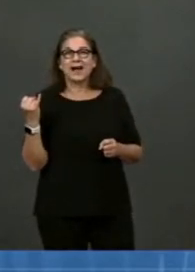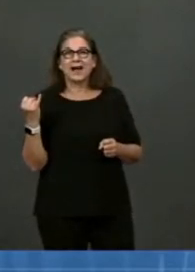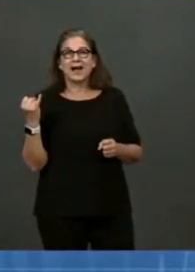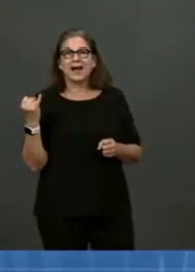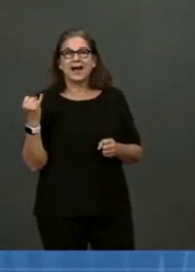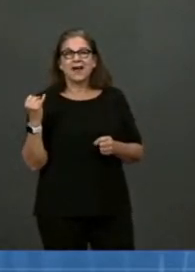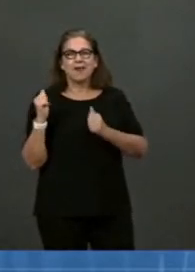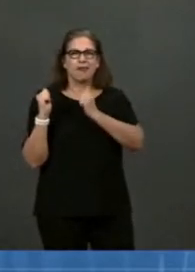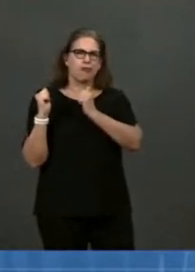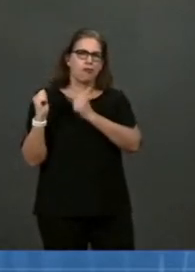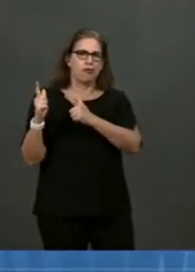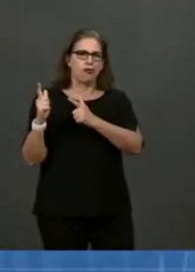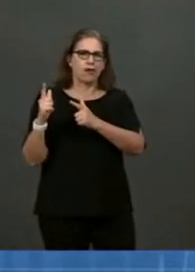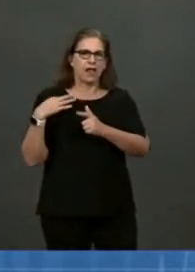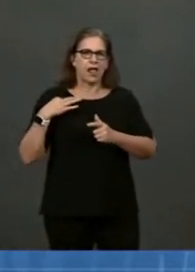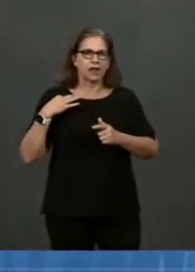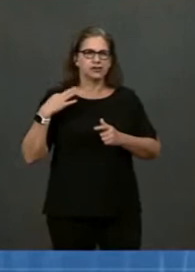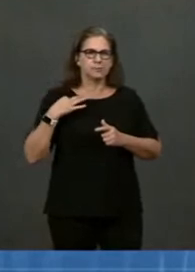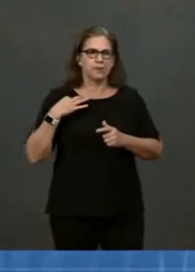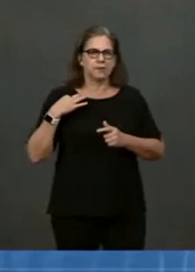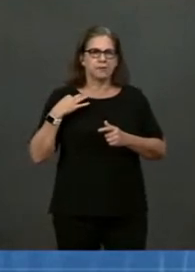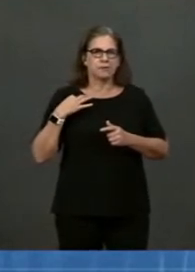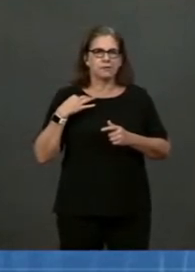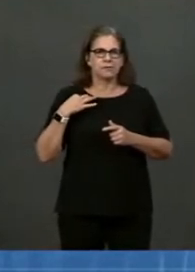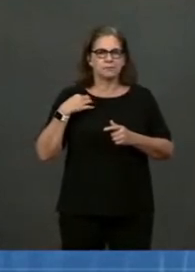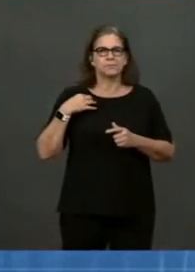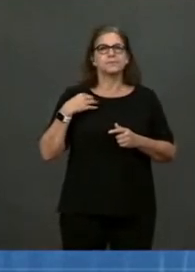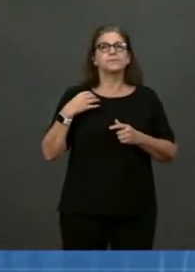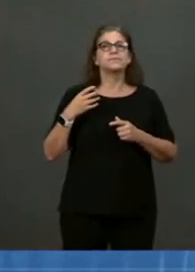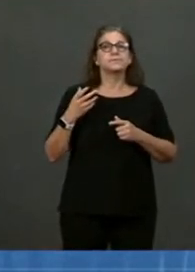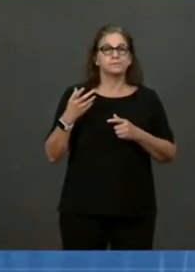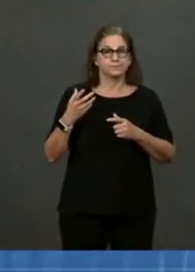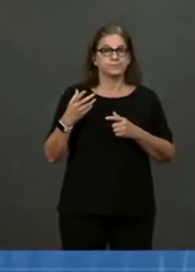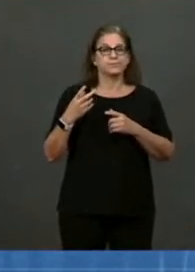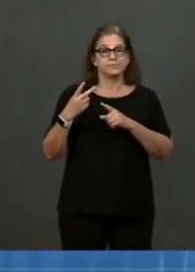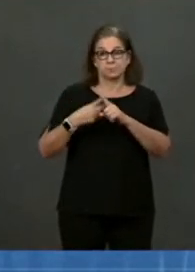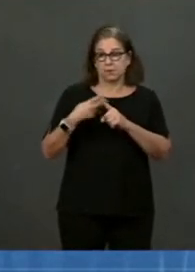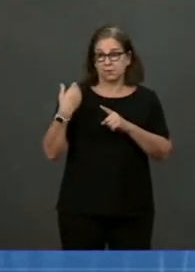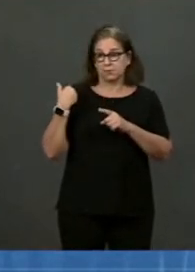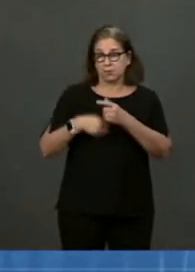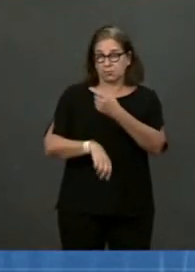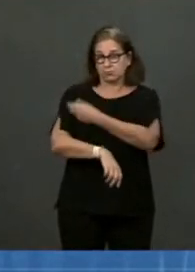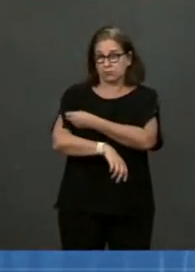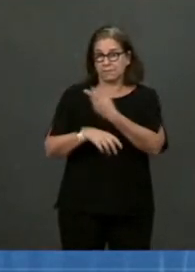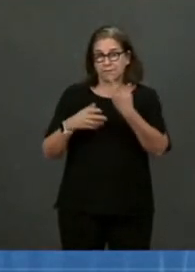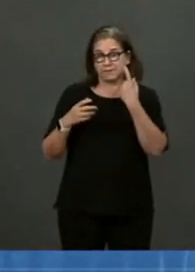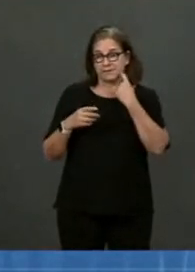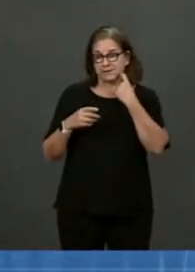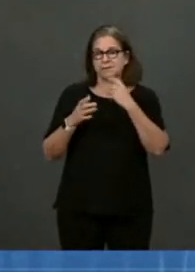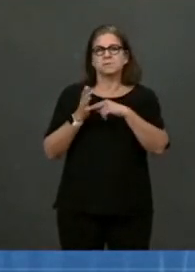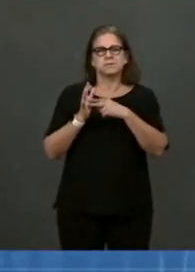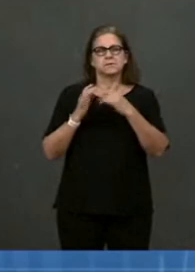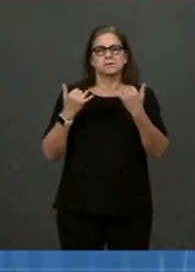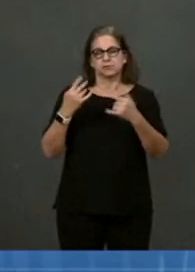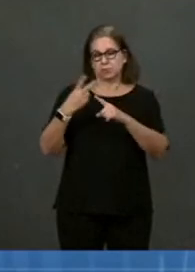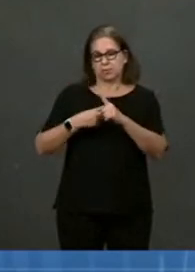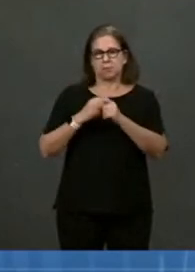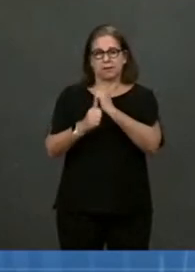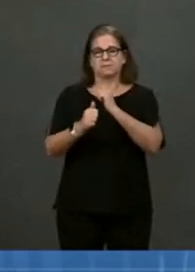ago. So anybody who got J&J, if their dose is more than 2 months ago, then they are eligible for a boost. For those who got Pfizer and